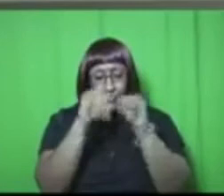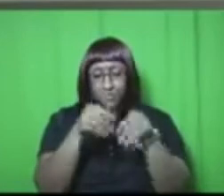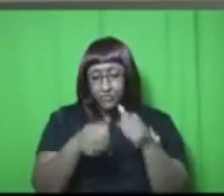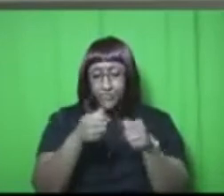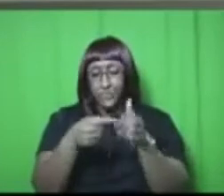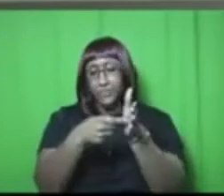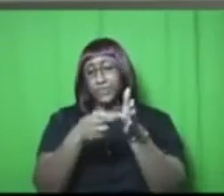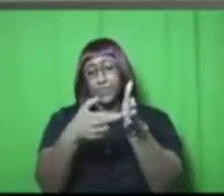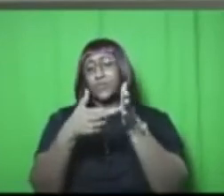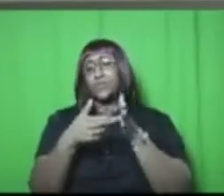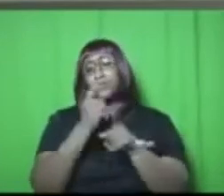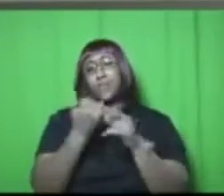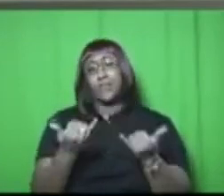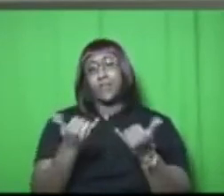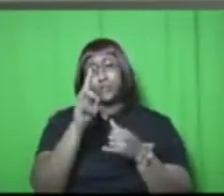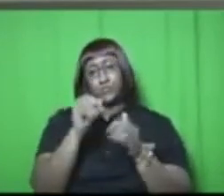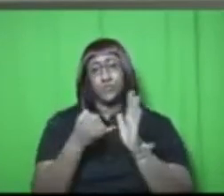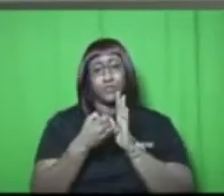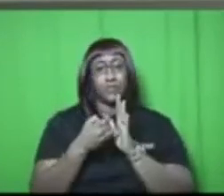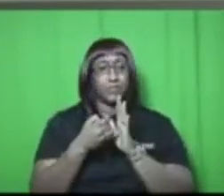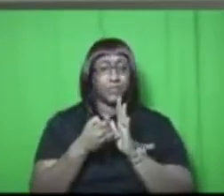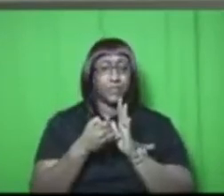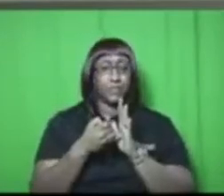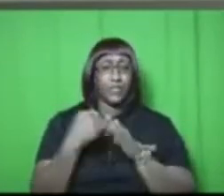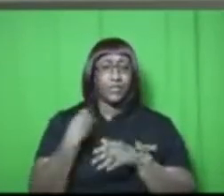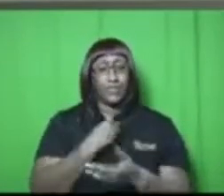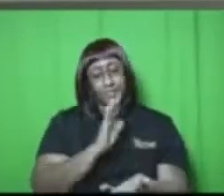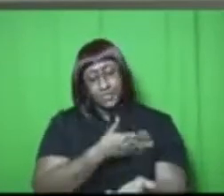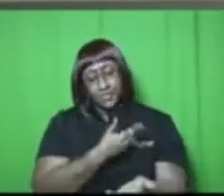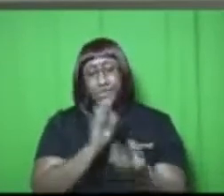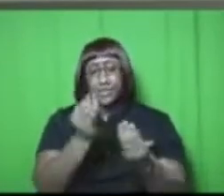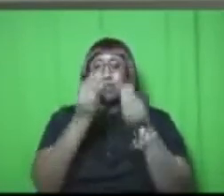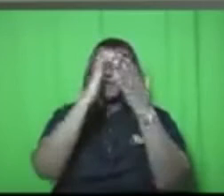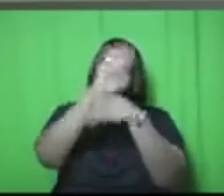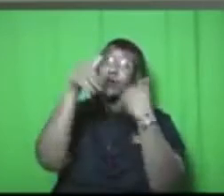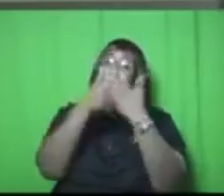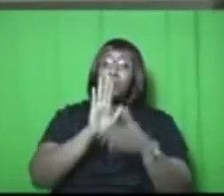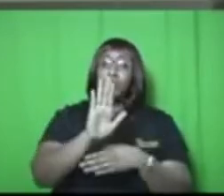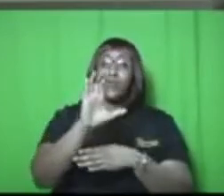prayer request right now. I want you to do it as we sing, Cast All Your Care.